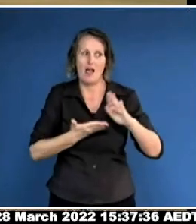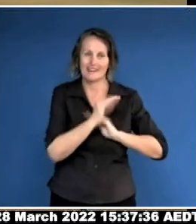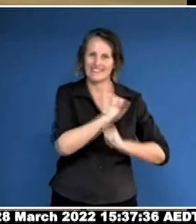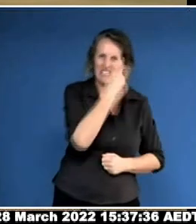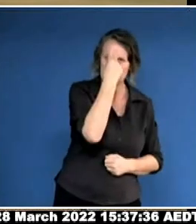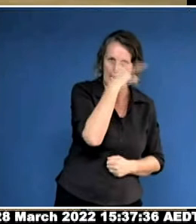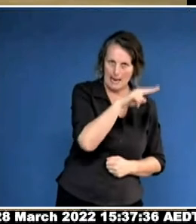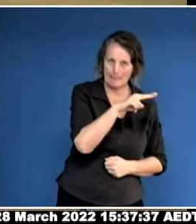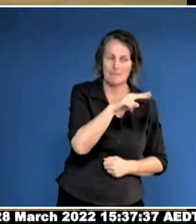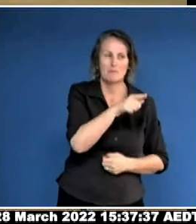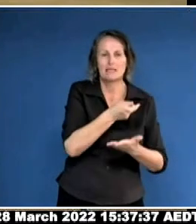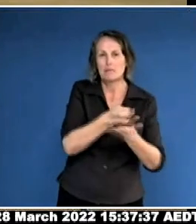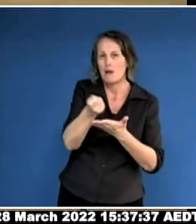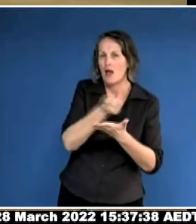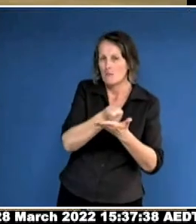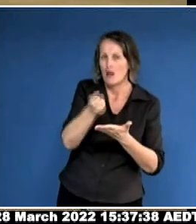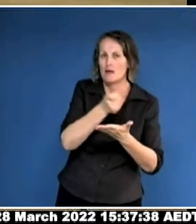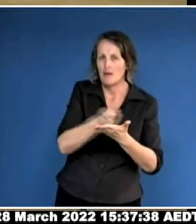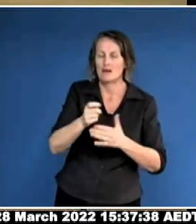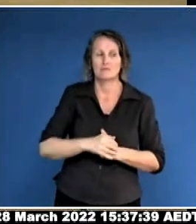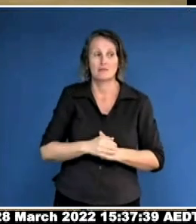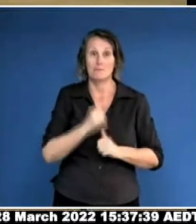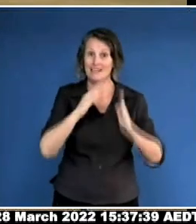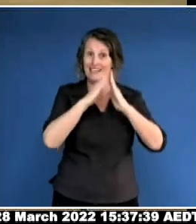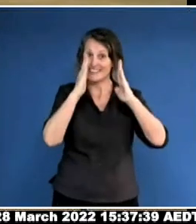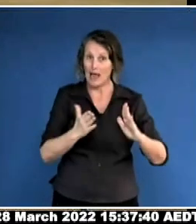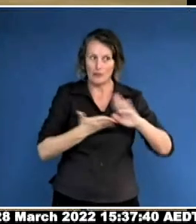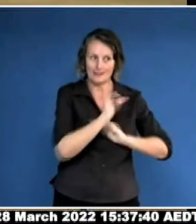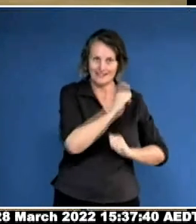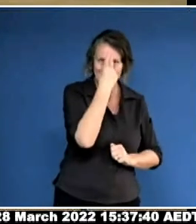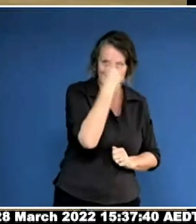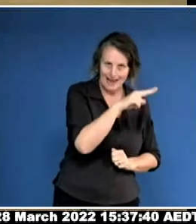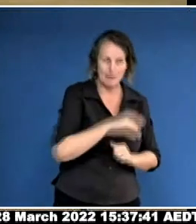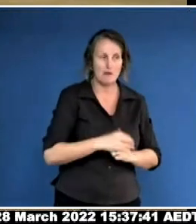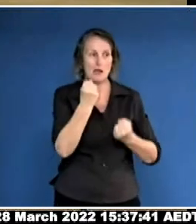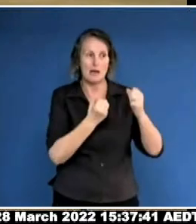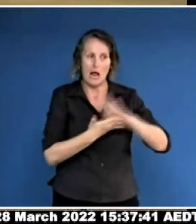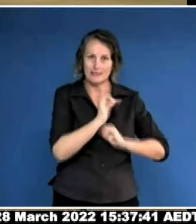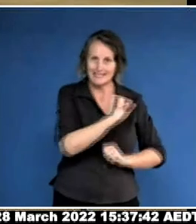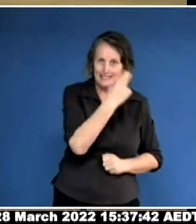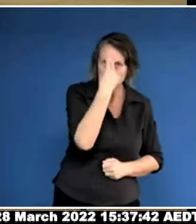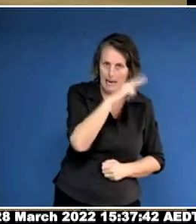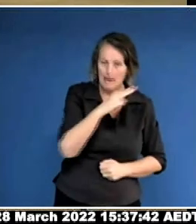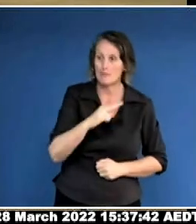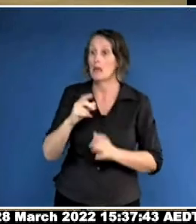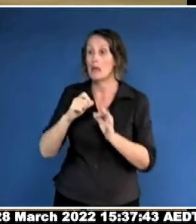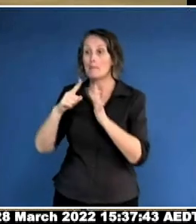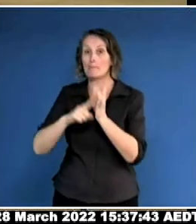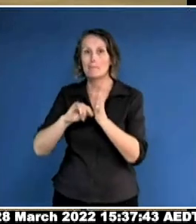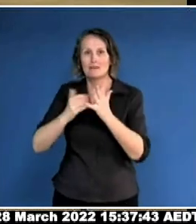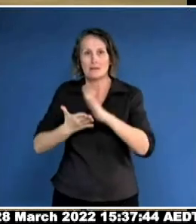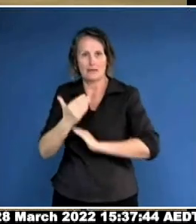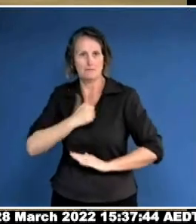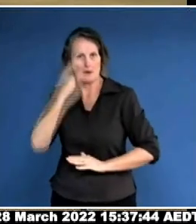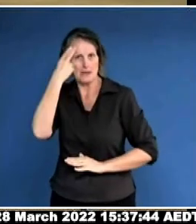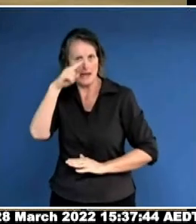gradually. With the home and the car in his name and the utilities in my name, I felt the options for me to leave were further